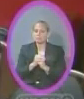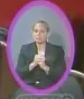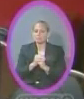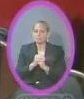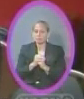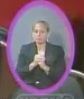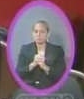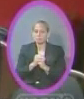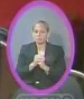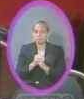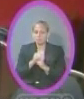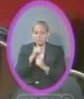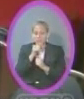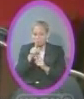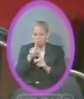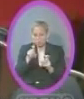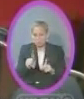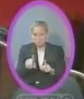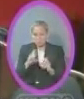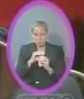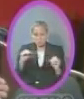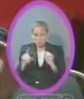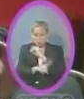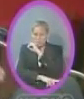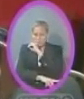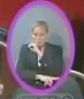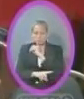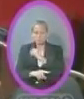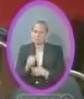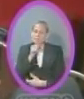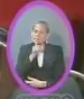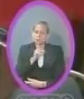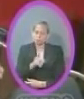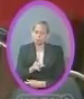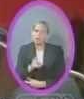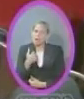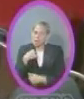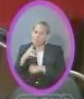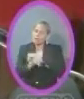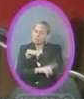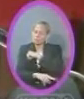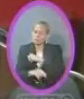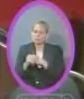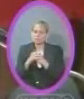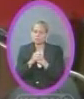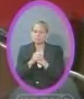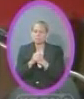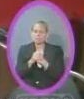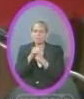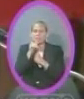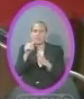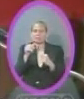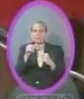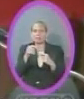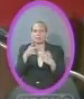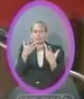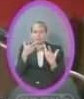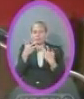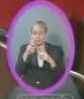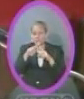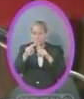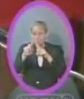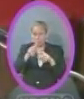don't sit for the test, there are no consequences, is not true. And it's not just a set of implications or consequences on